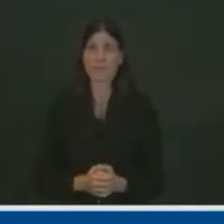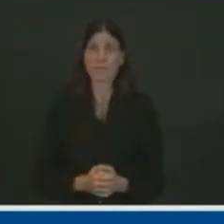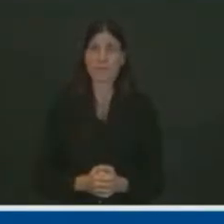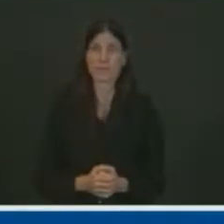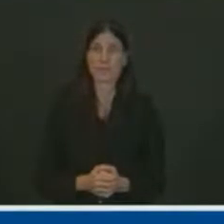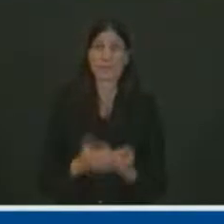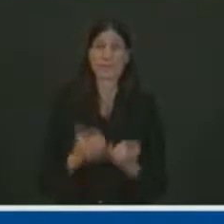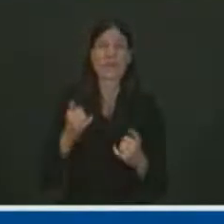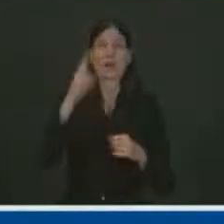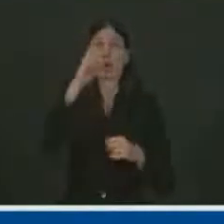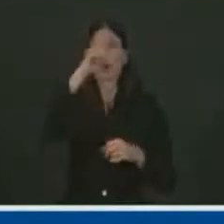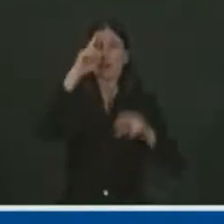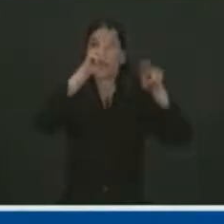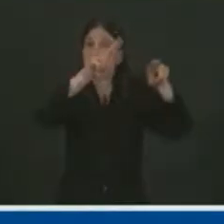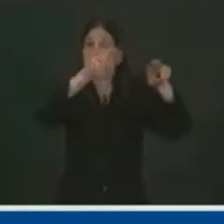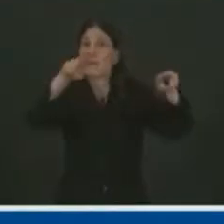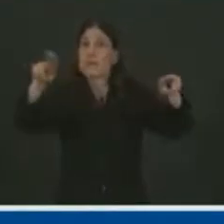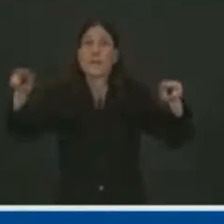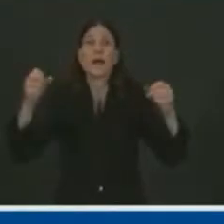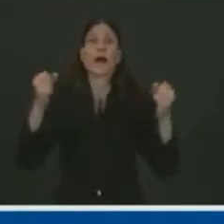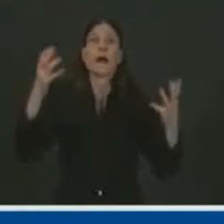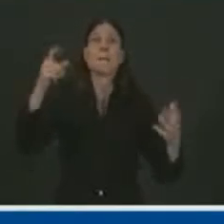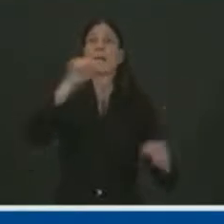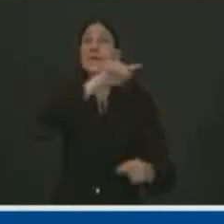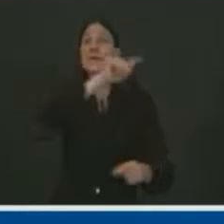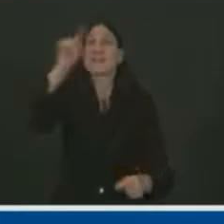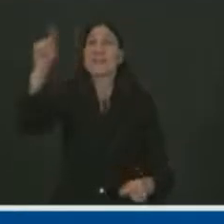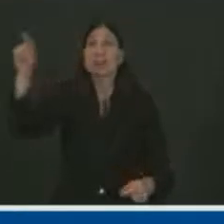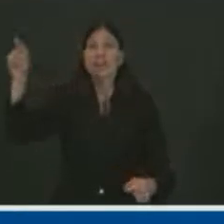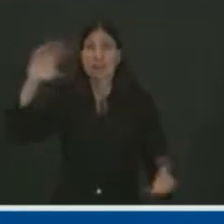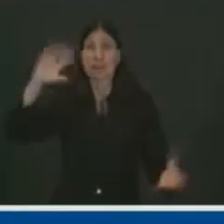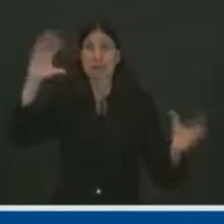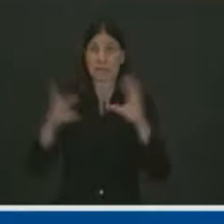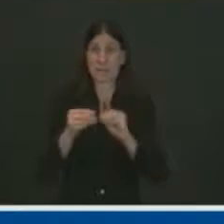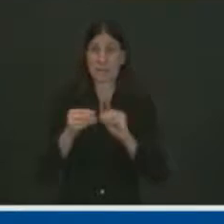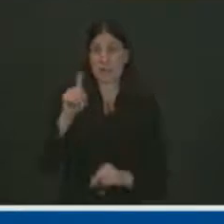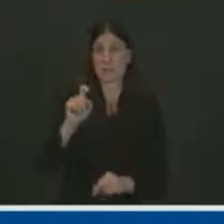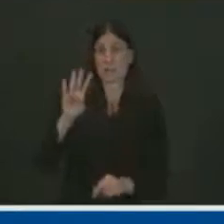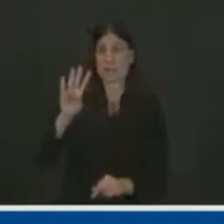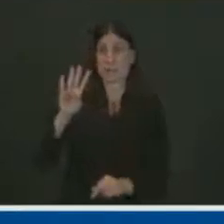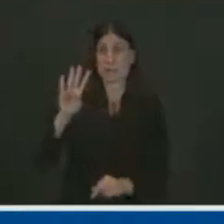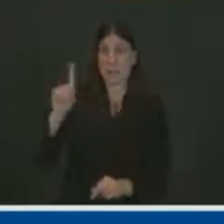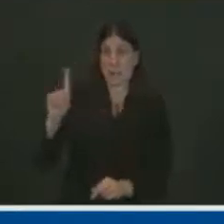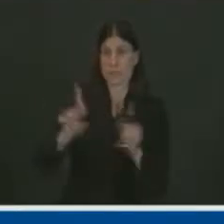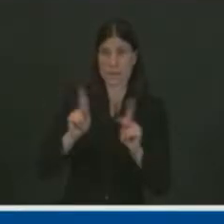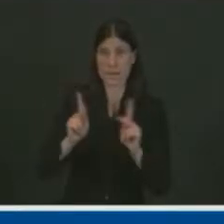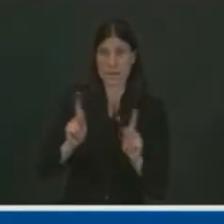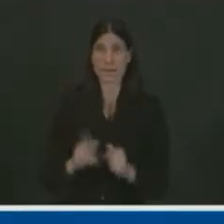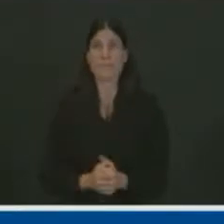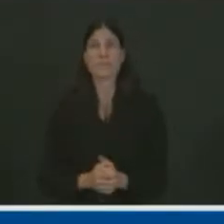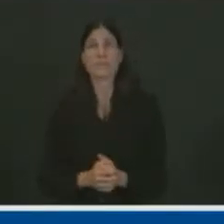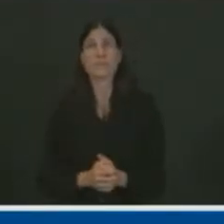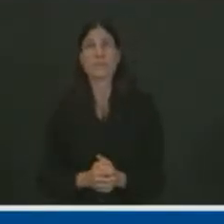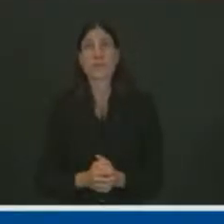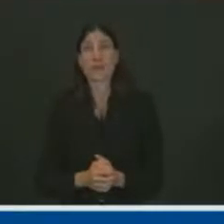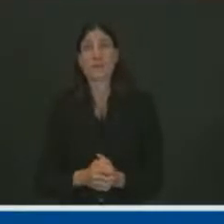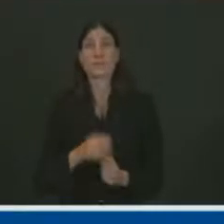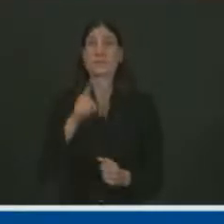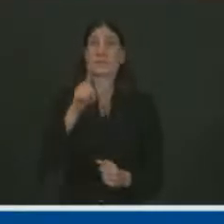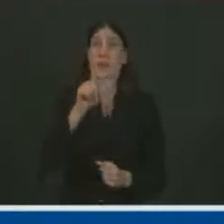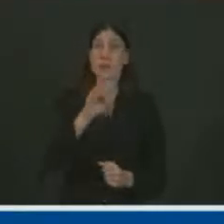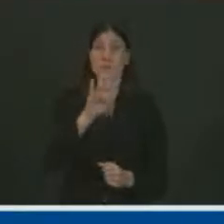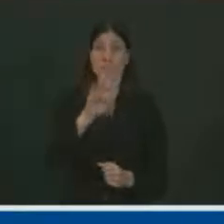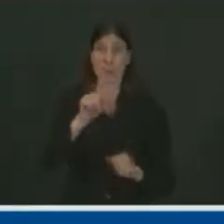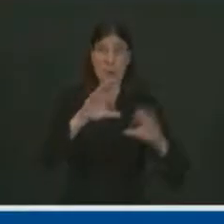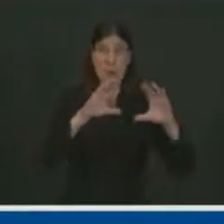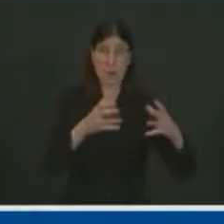currently 141 people with COVID-19 in the hospital. Of these 141,